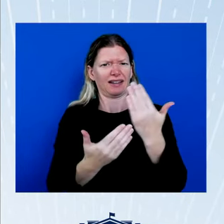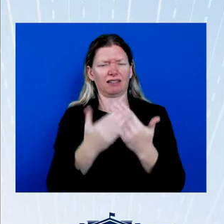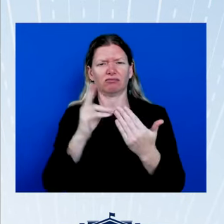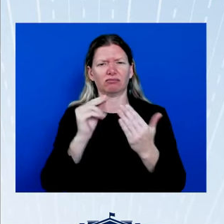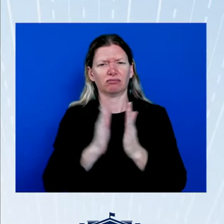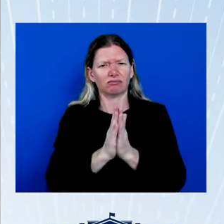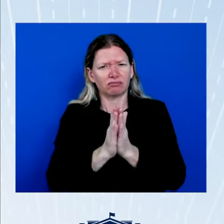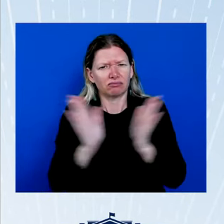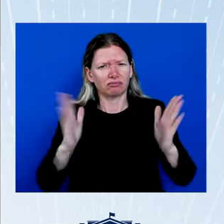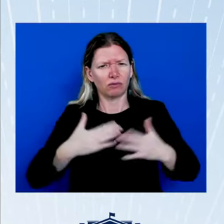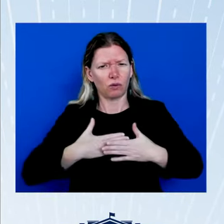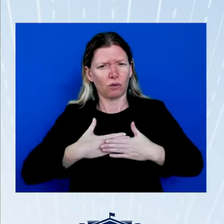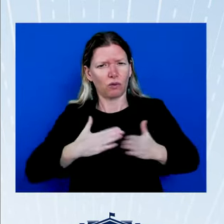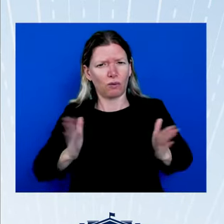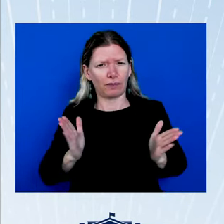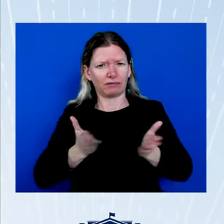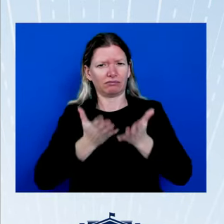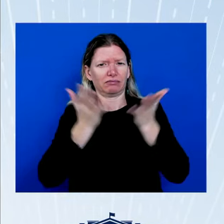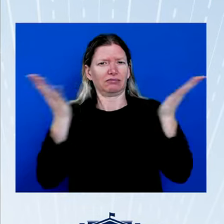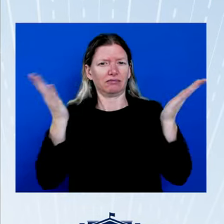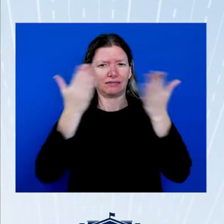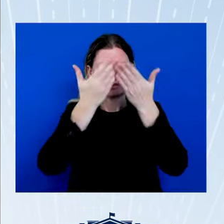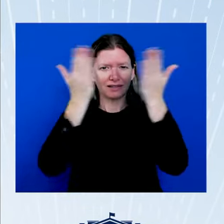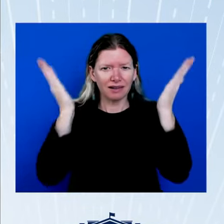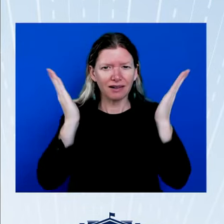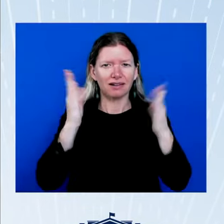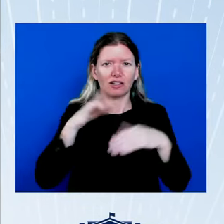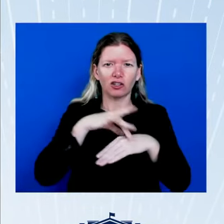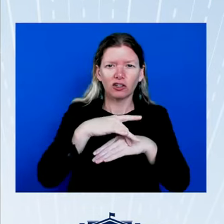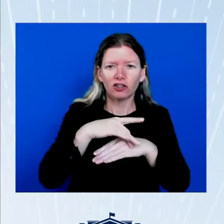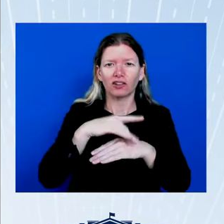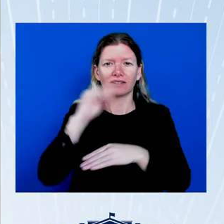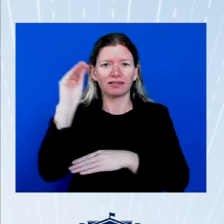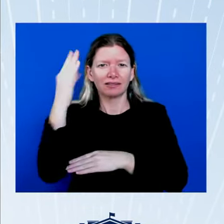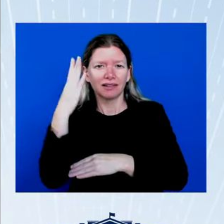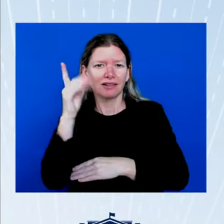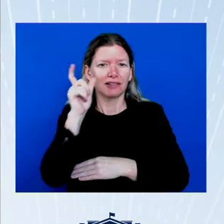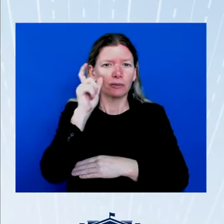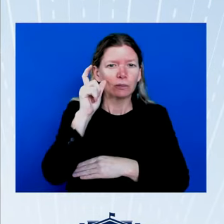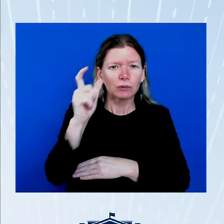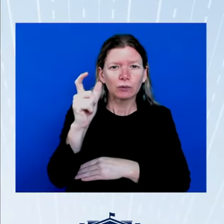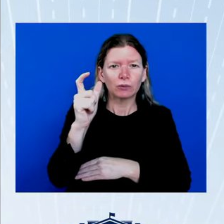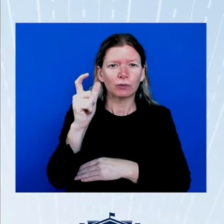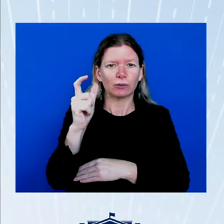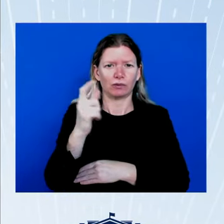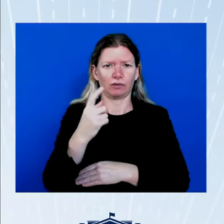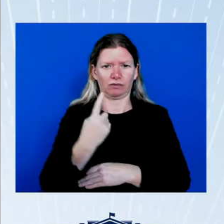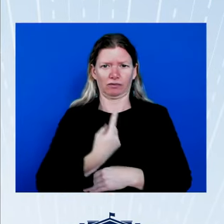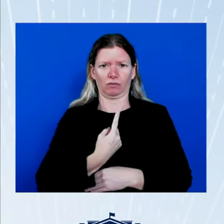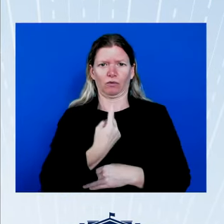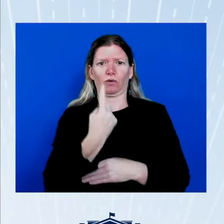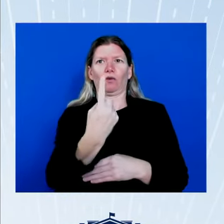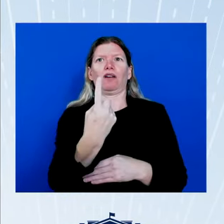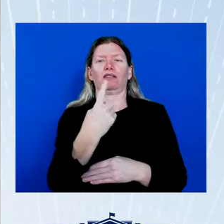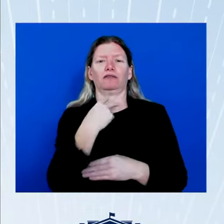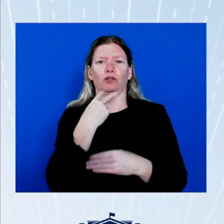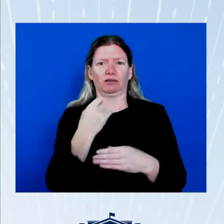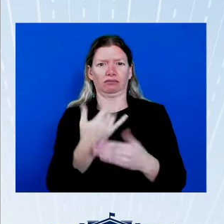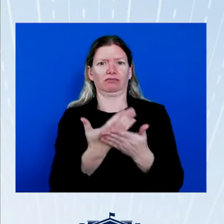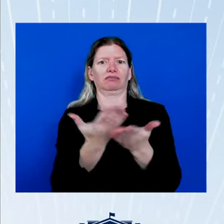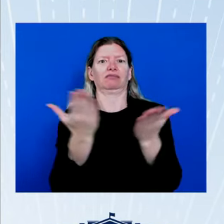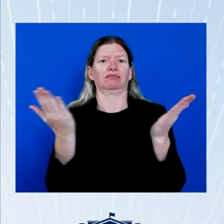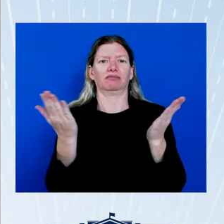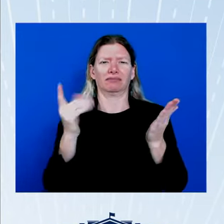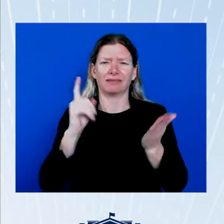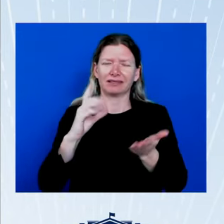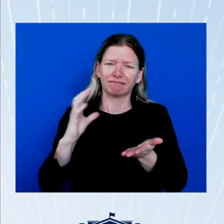to moon, to one whole voice that is you. We must take the utmost care and kindness